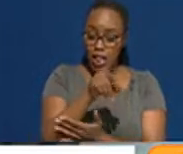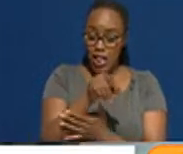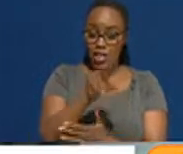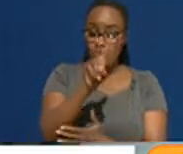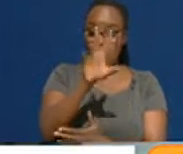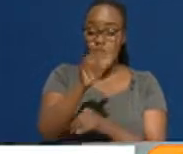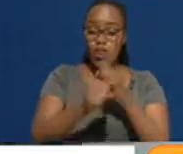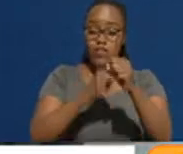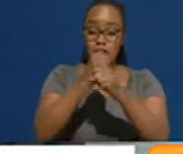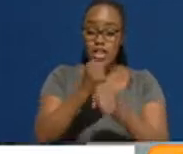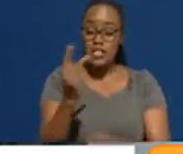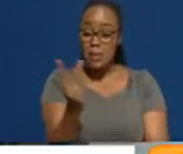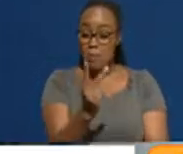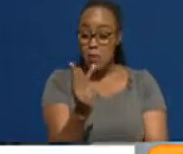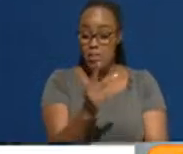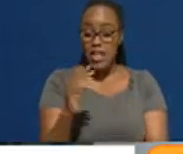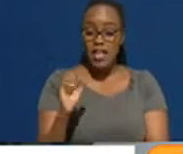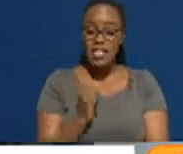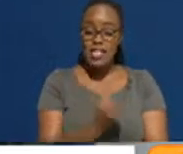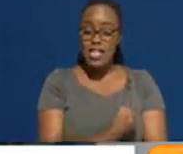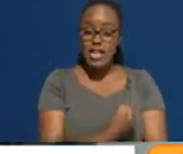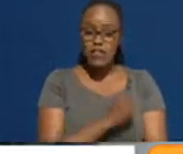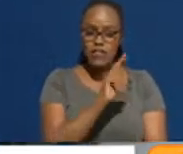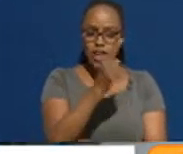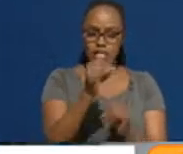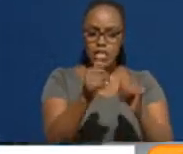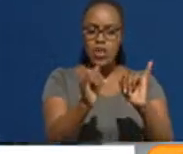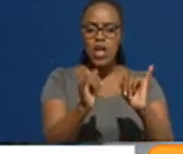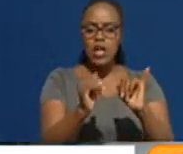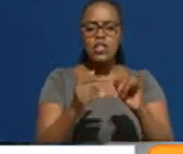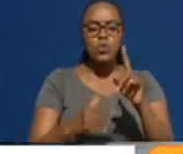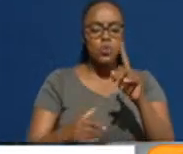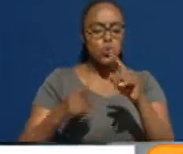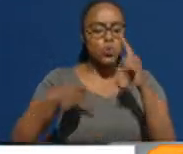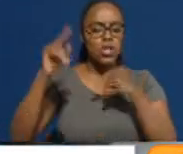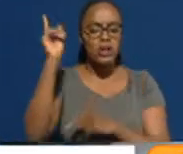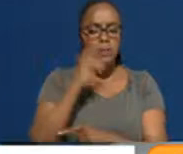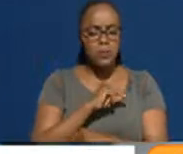Mm-hmm. Both of you, Senate, first attempt, you get it.